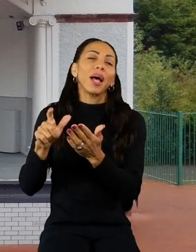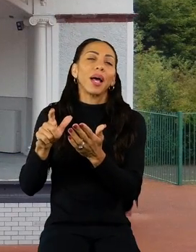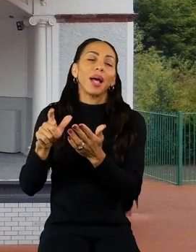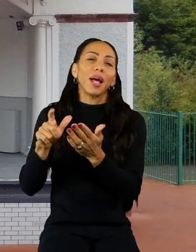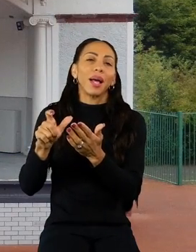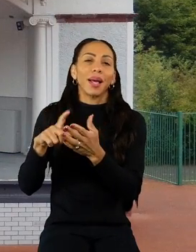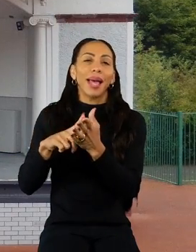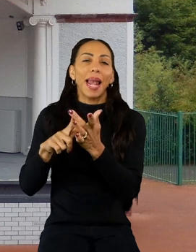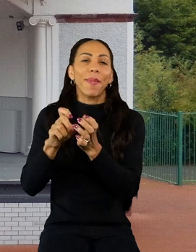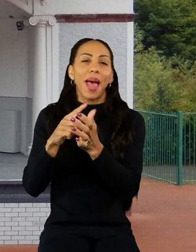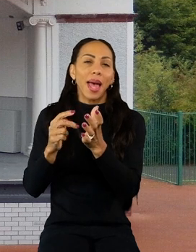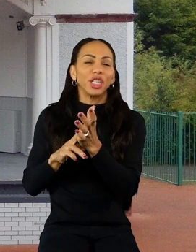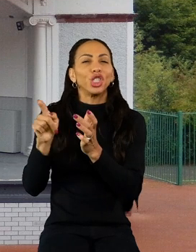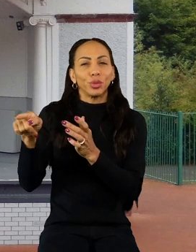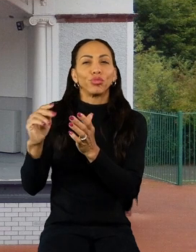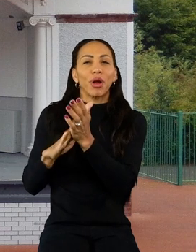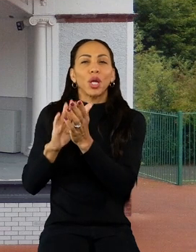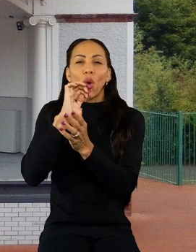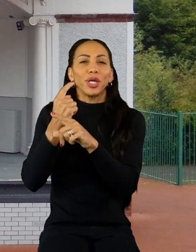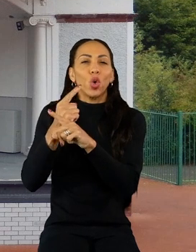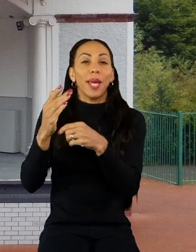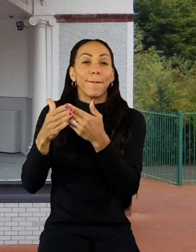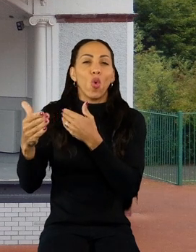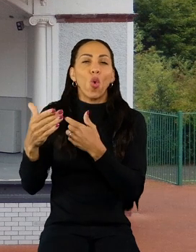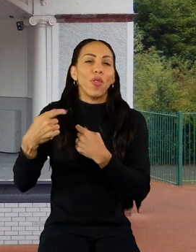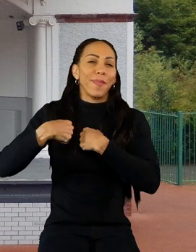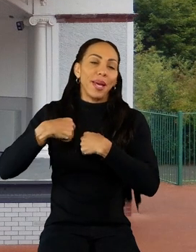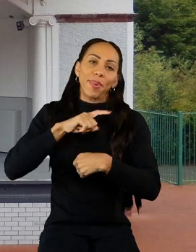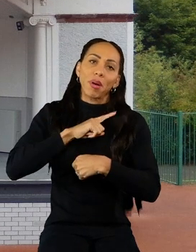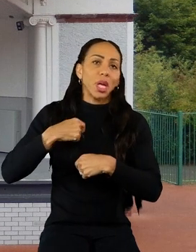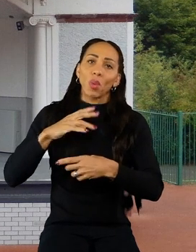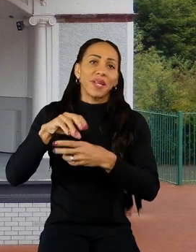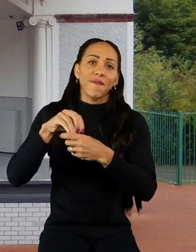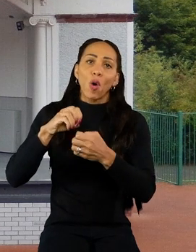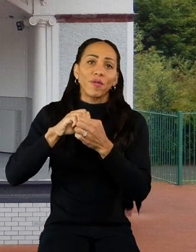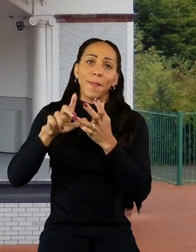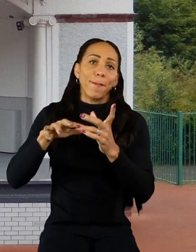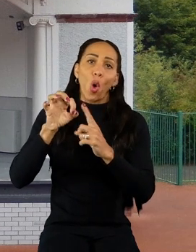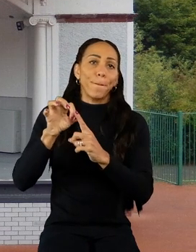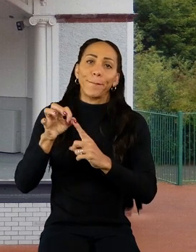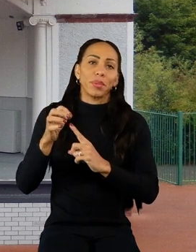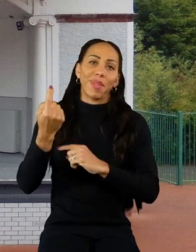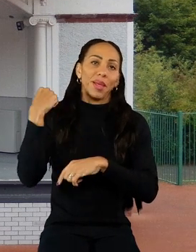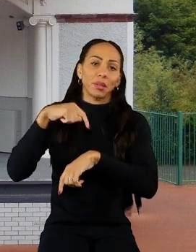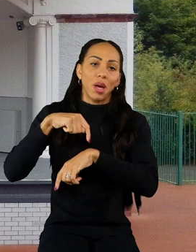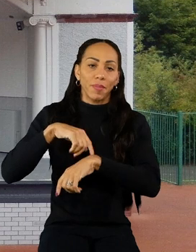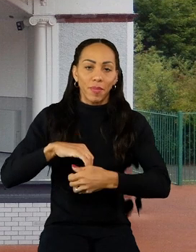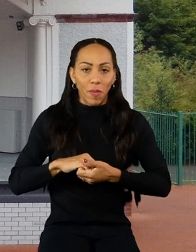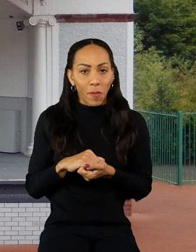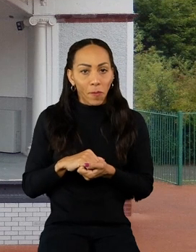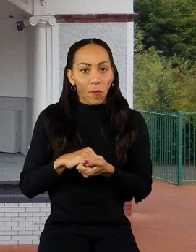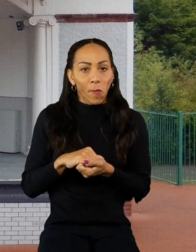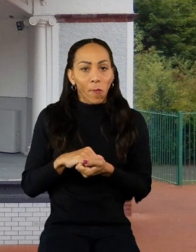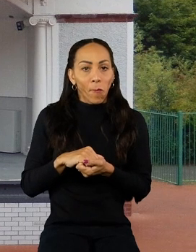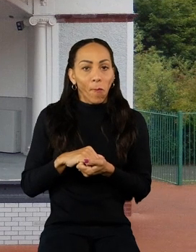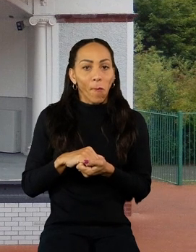will definitely be Mari chatting more than I, because I was not part of BOP at that point. Okay.